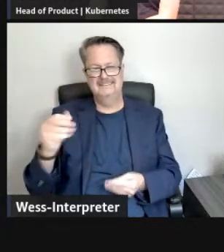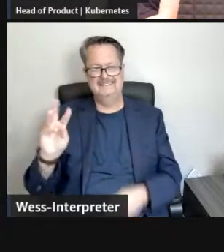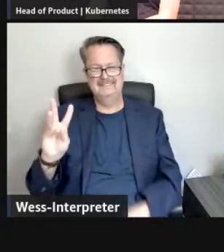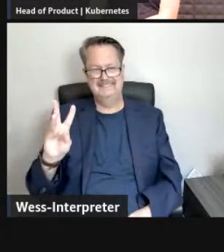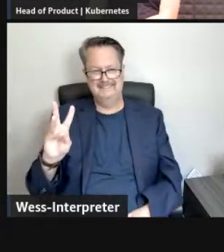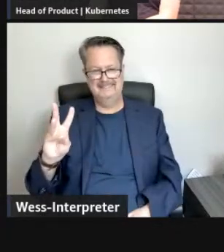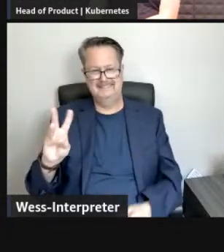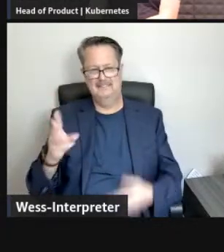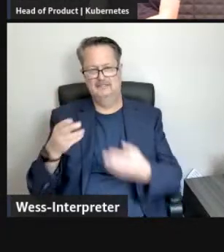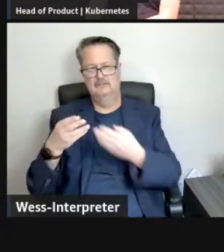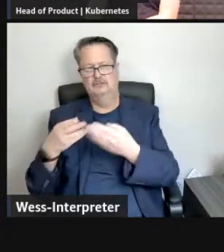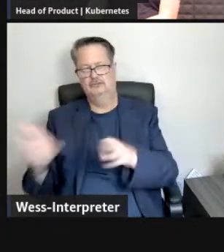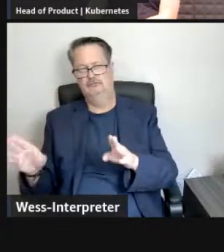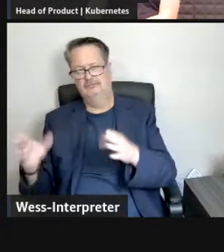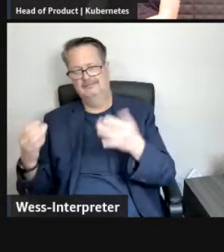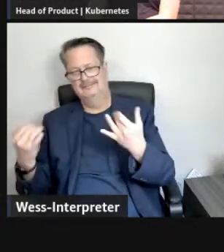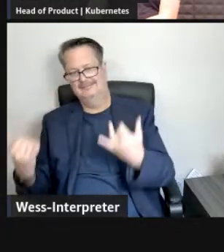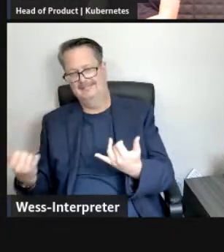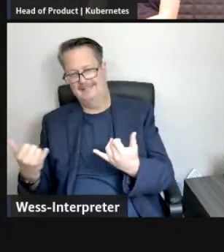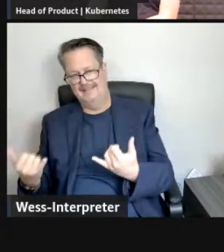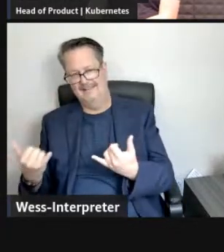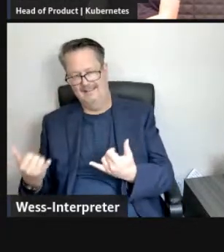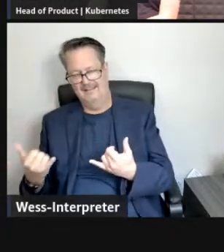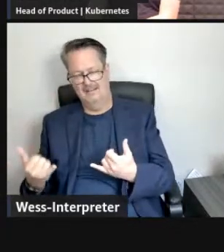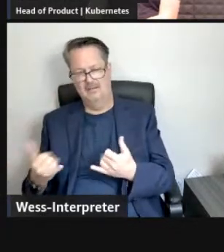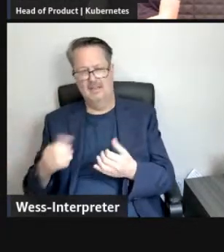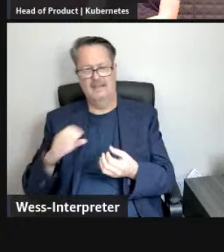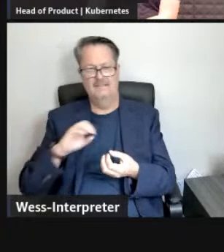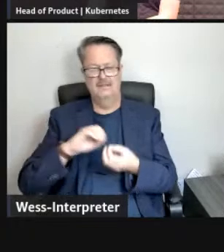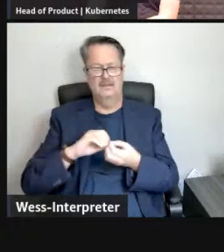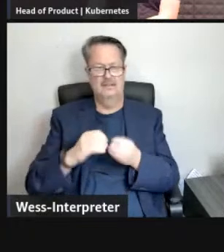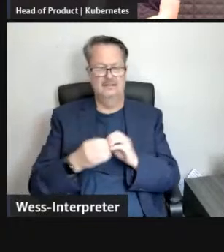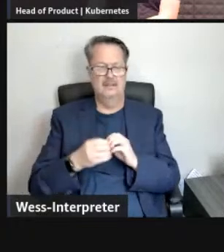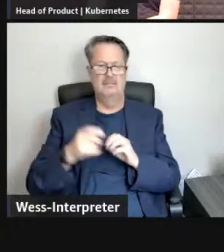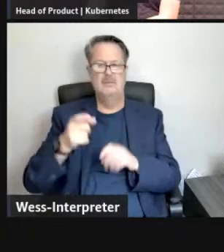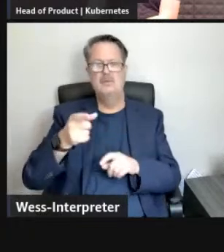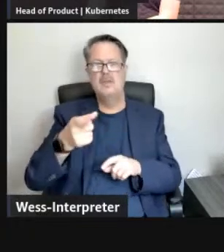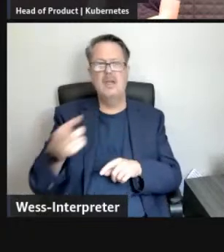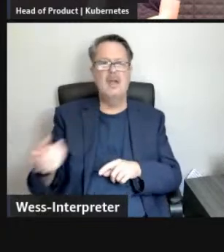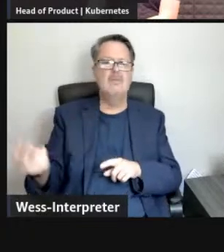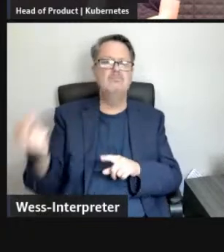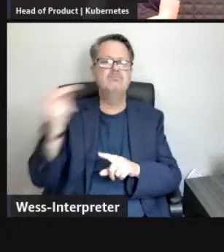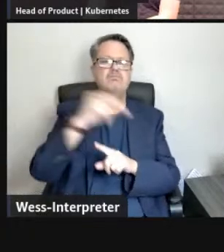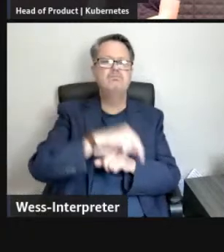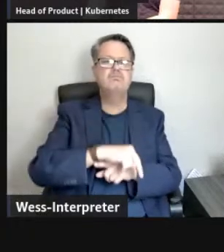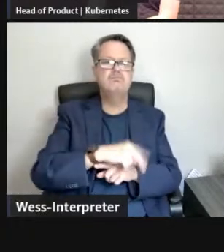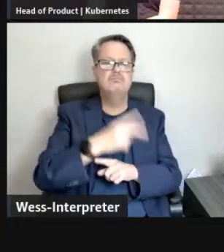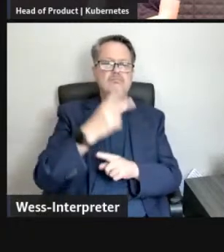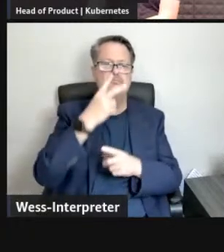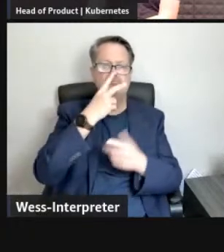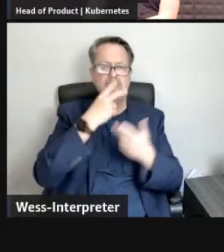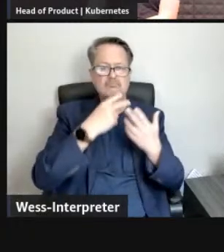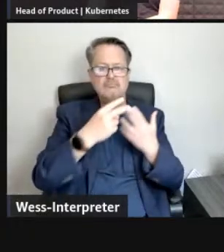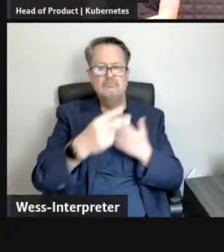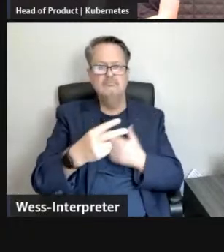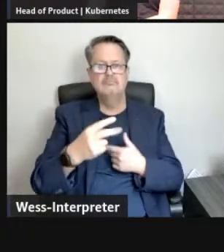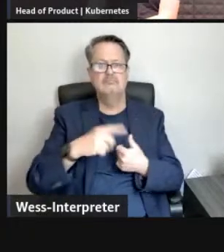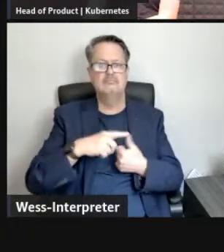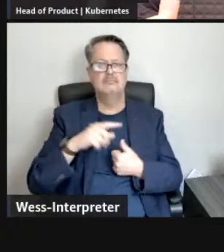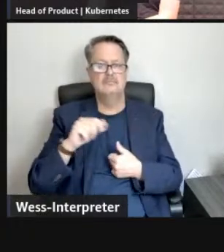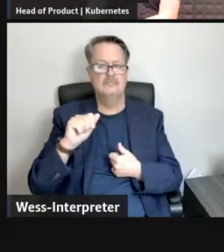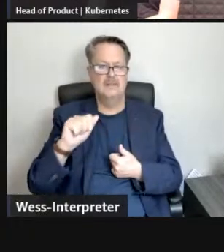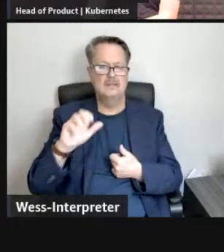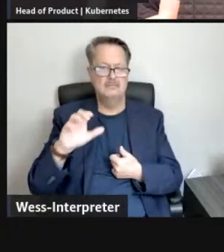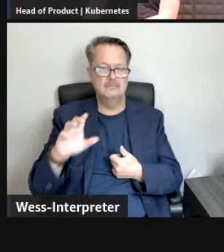now. So we have a number that are in preview that you can go and use, including Elasticsearch, EventBridge, and Amazon